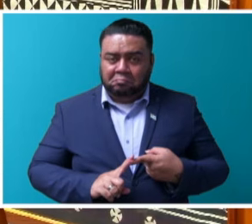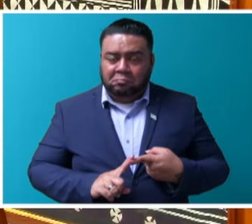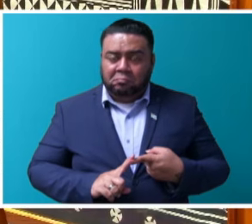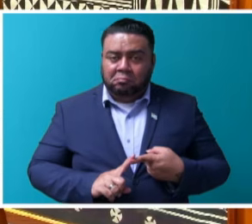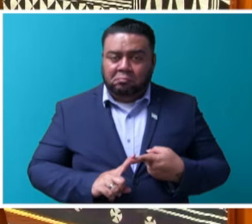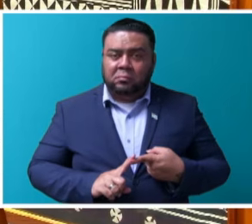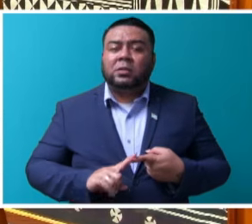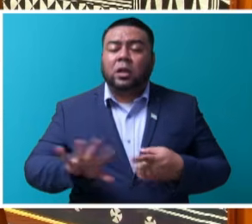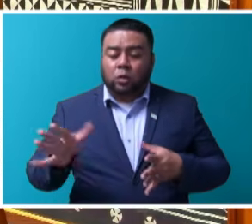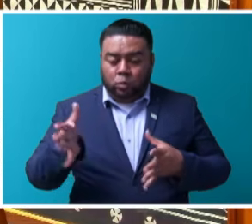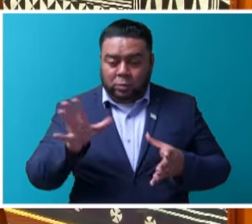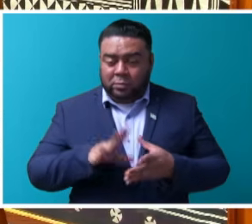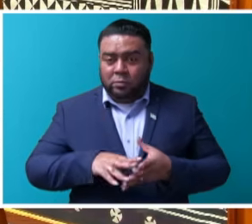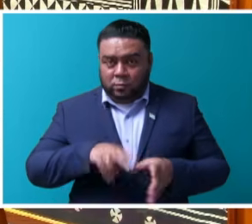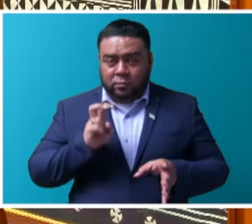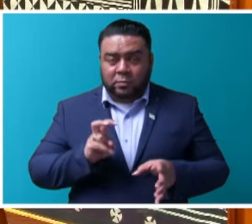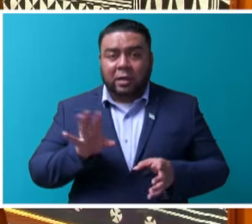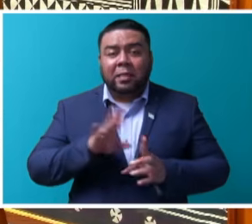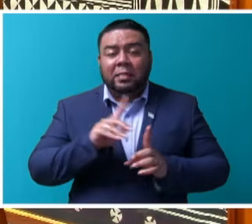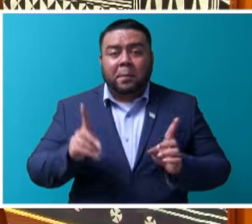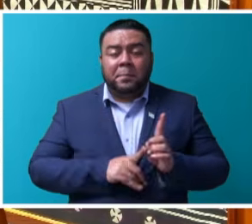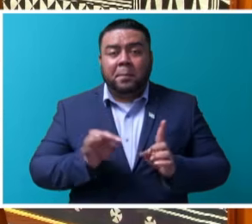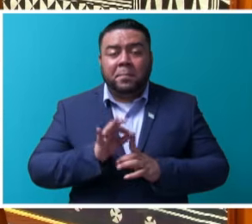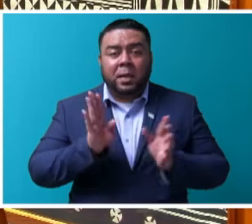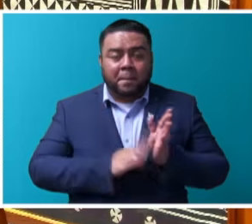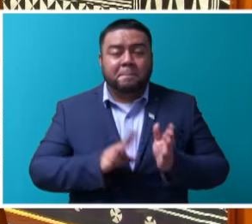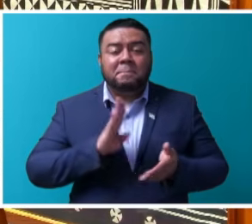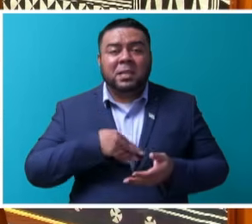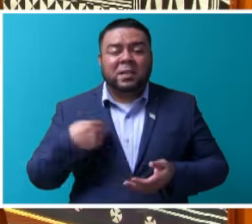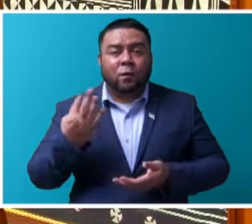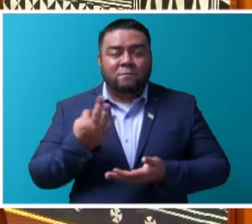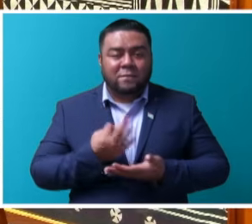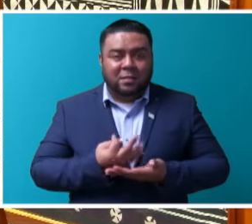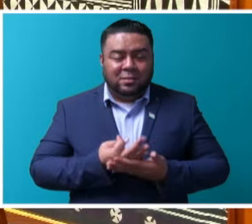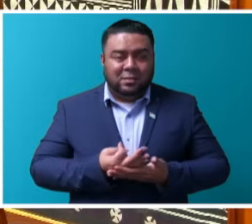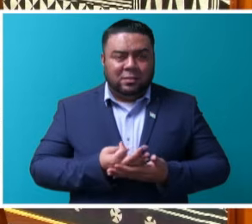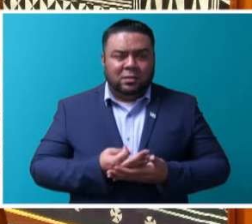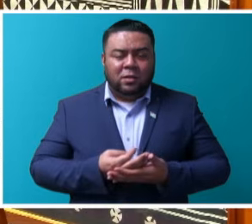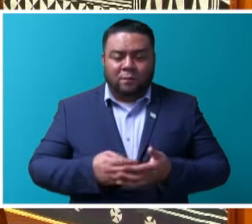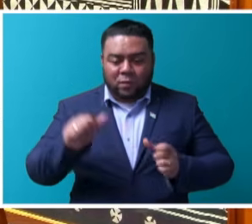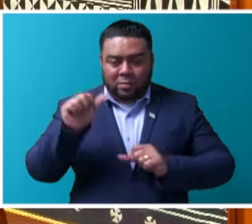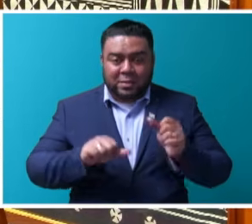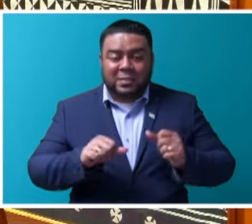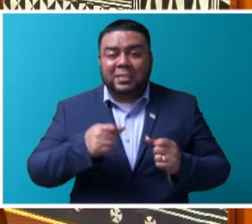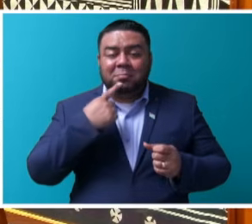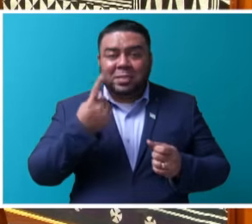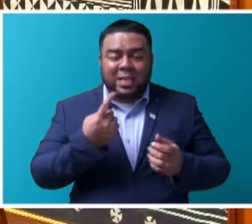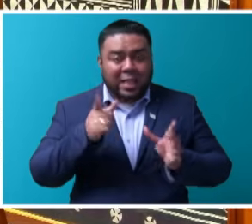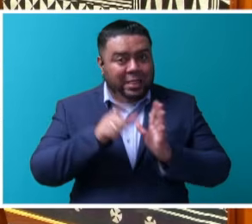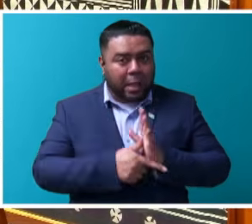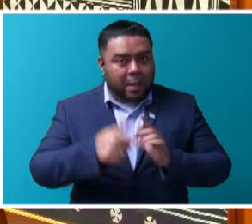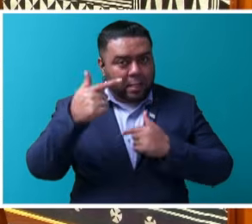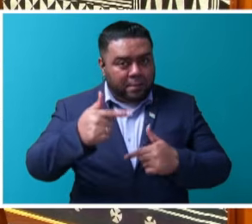One, to exempt the Honourable Deputy Prime Minister and Minister for Finance from the ordinary speaking time